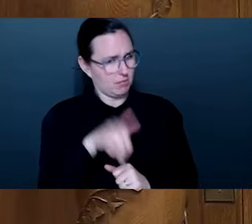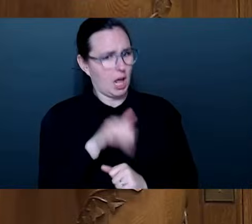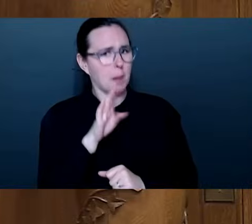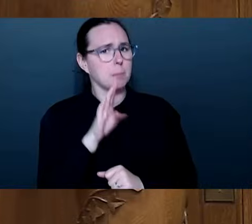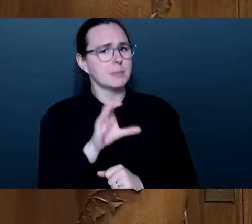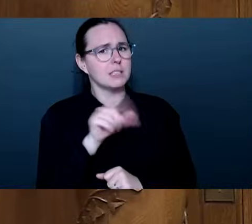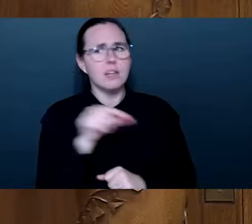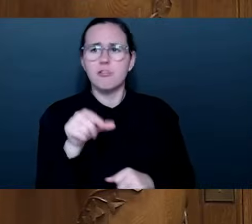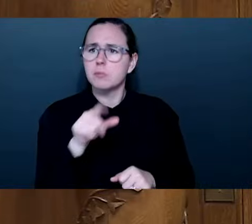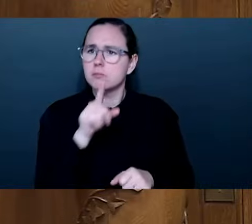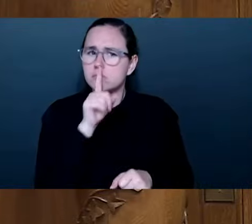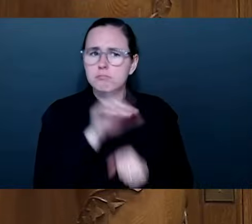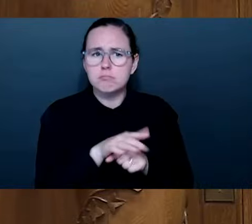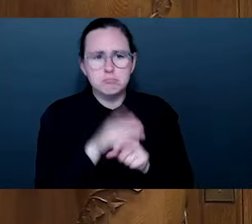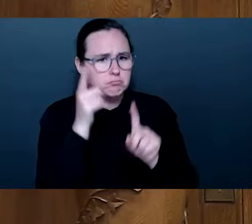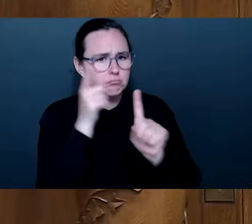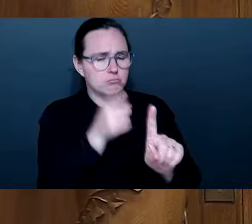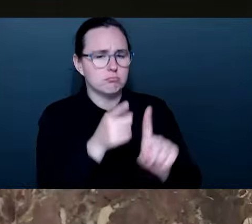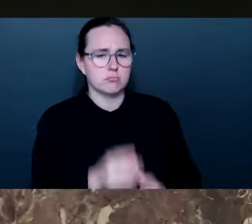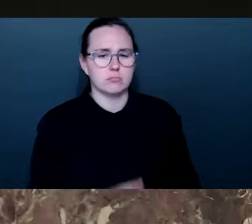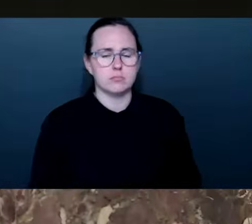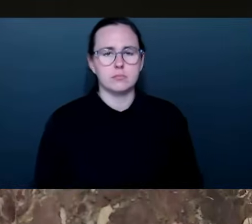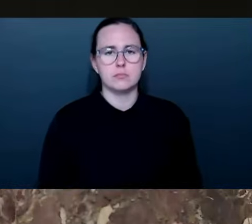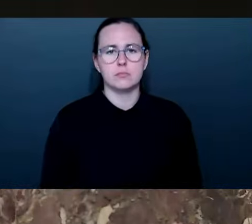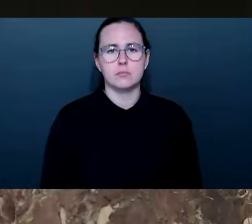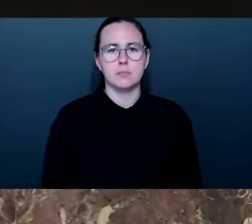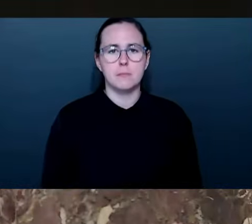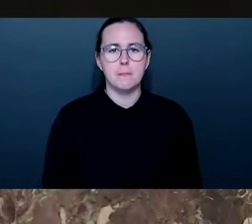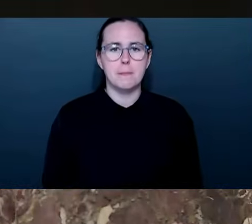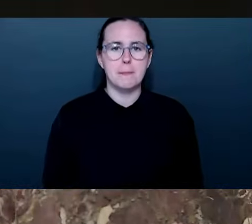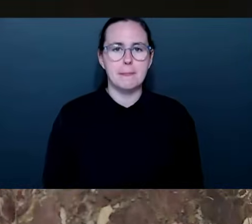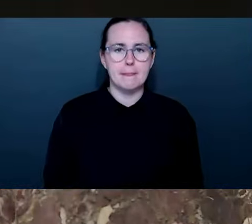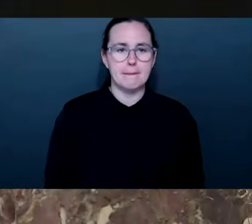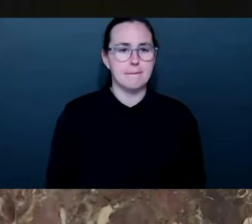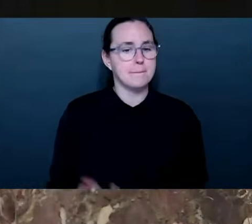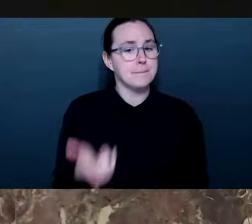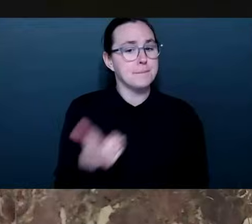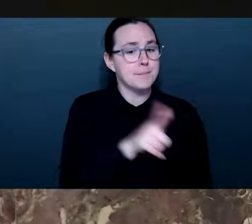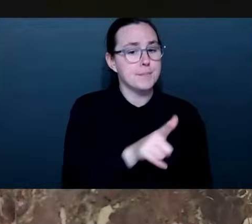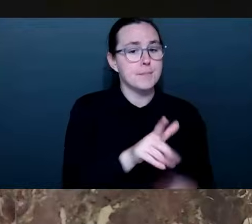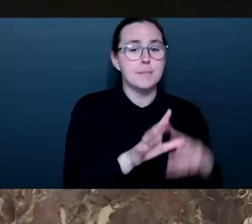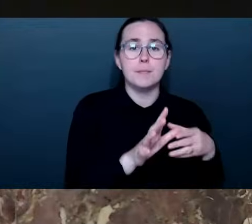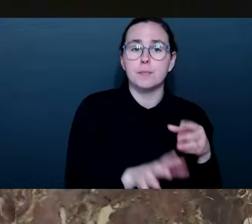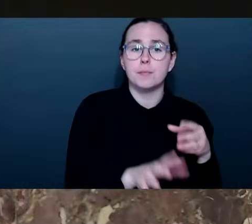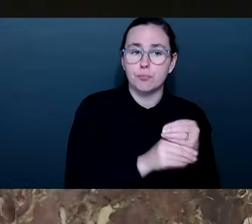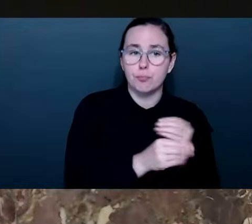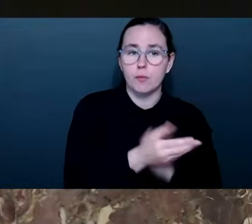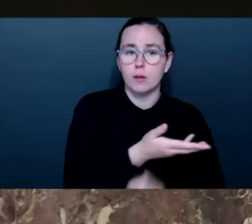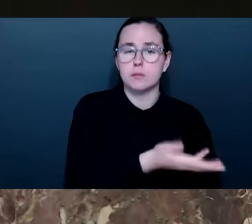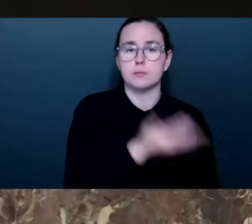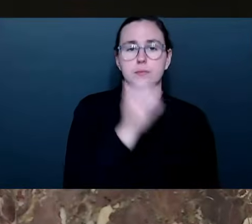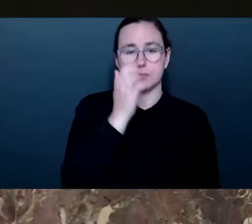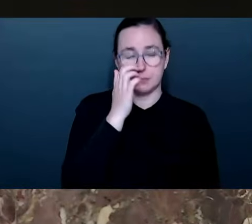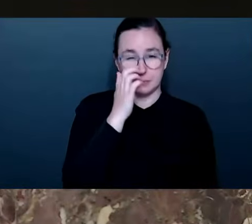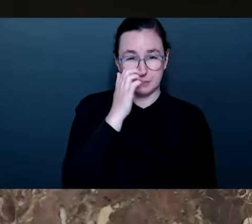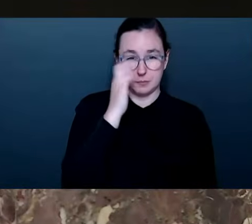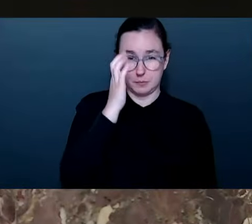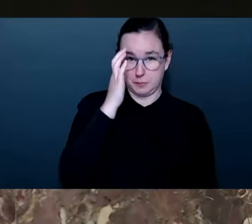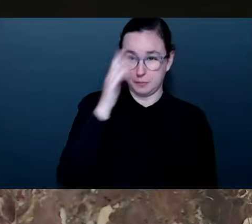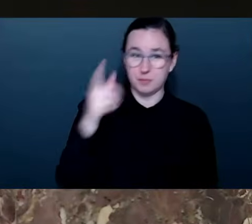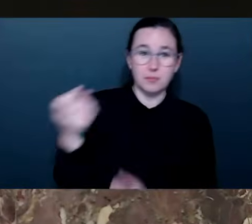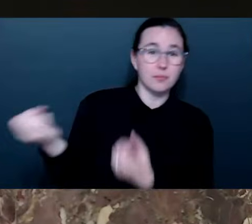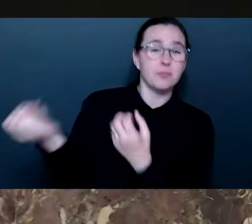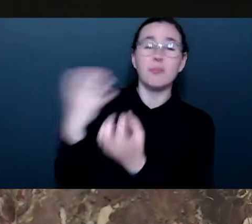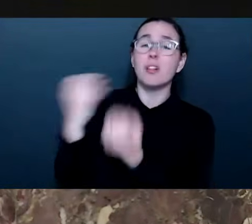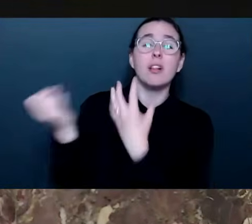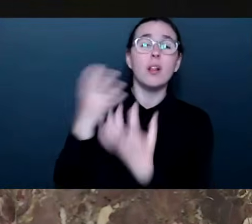Member supplemental. Local mayors are concerned about this issue and have written to this government and are still waiting for solutions to the problem because they're